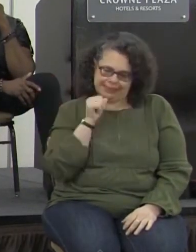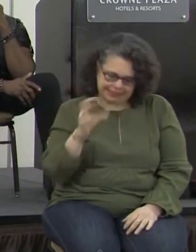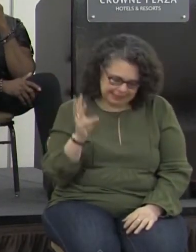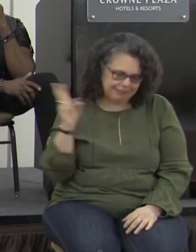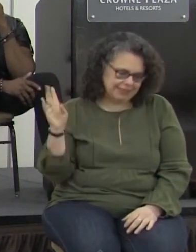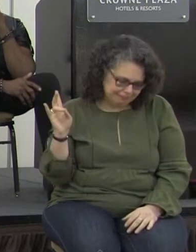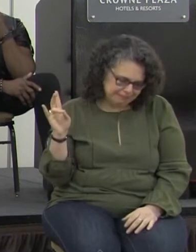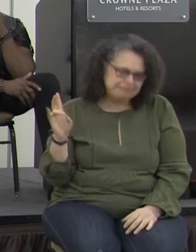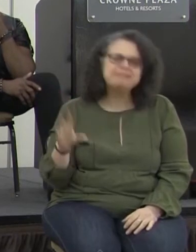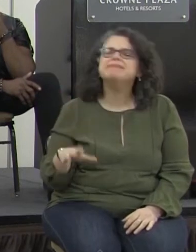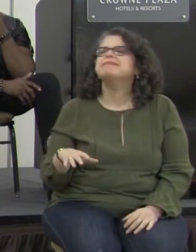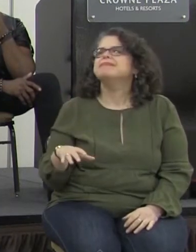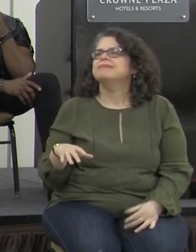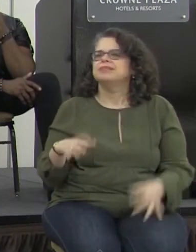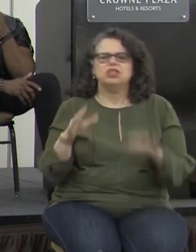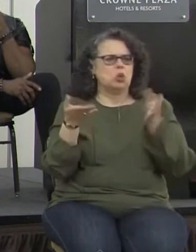I